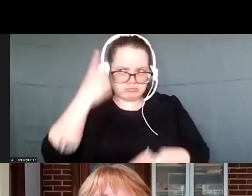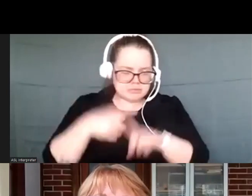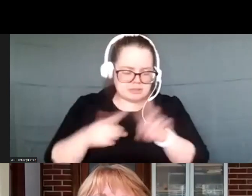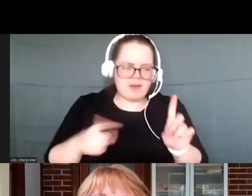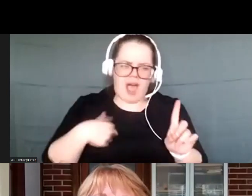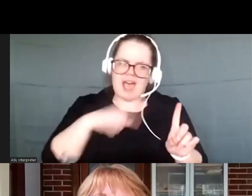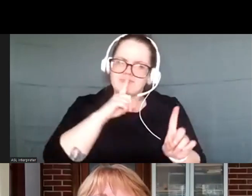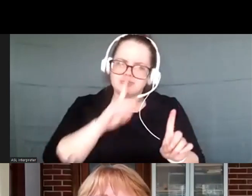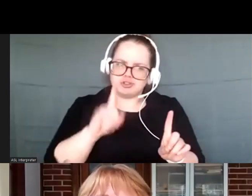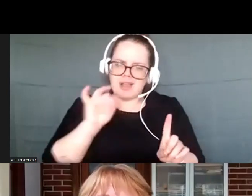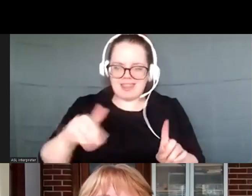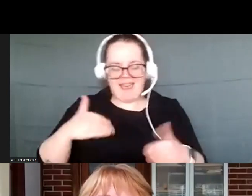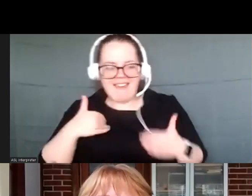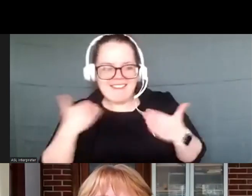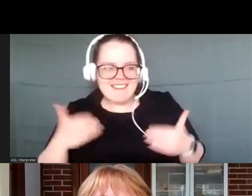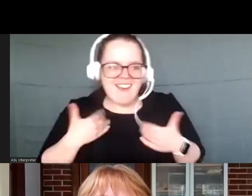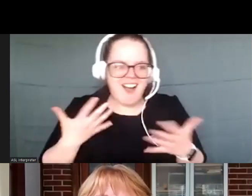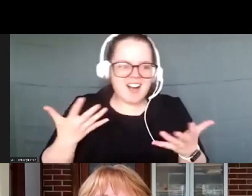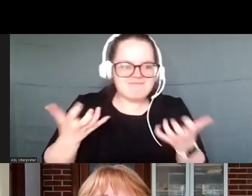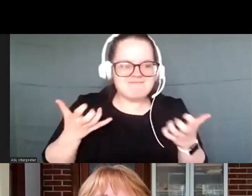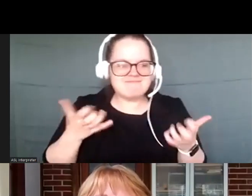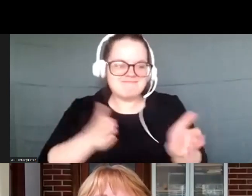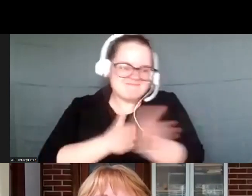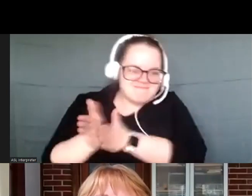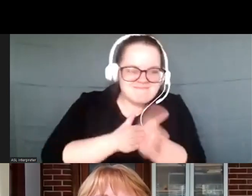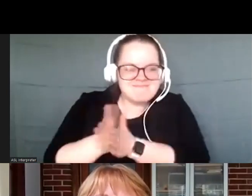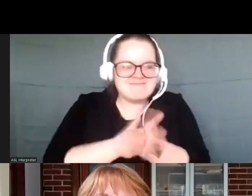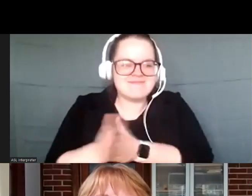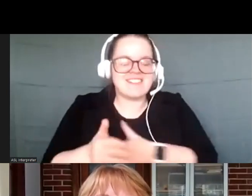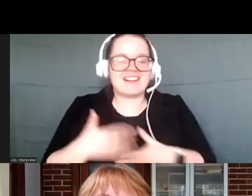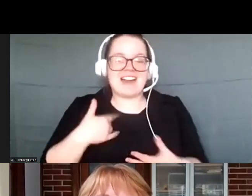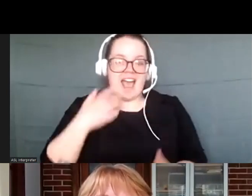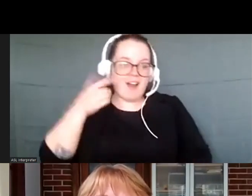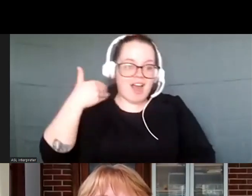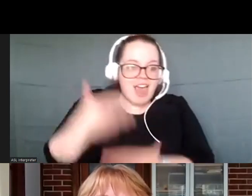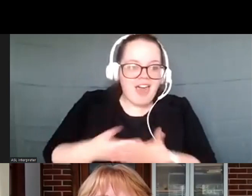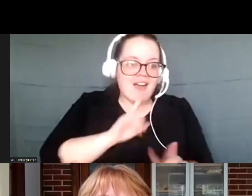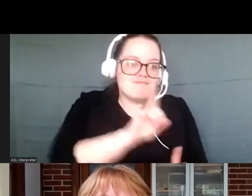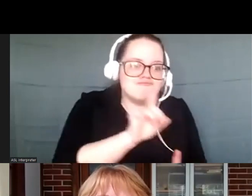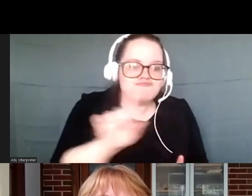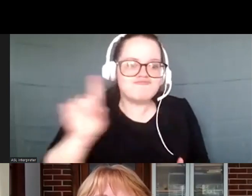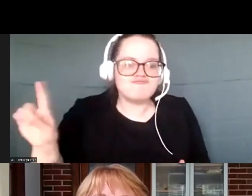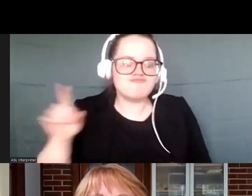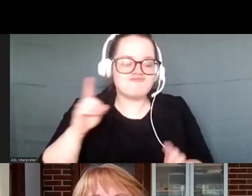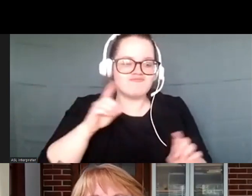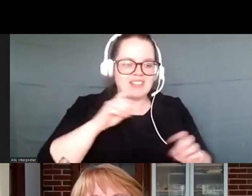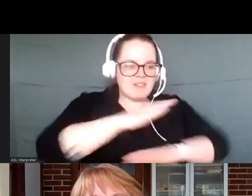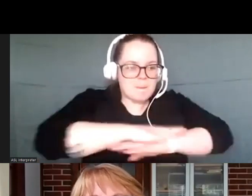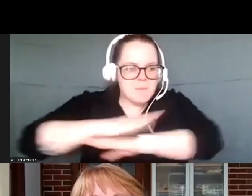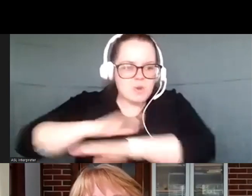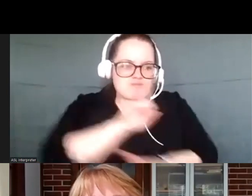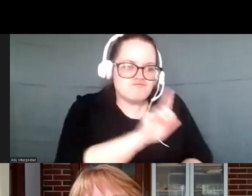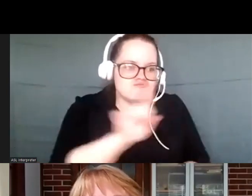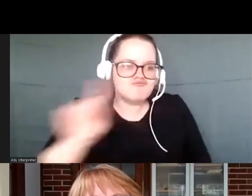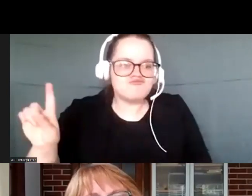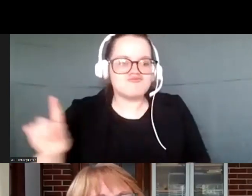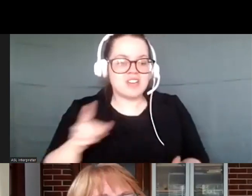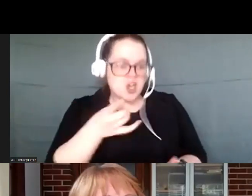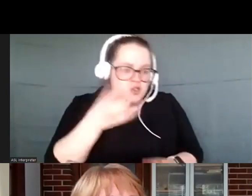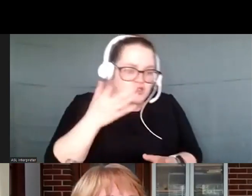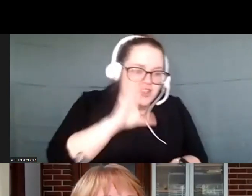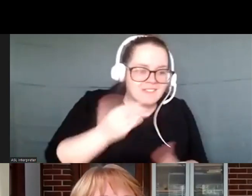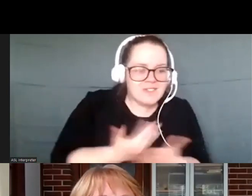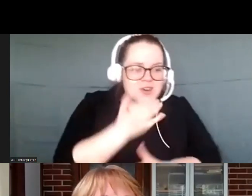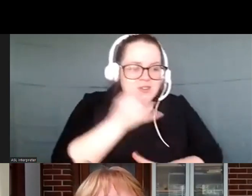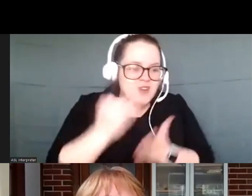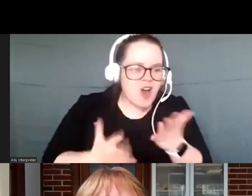artist, came on the scene, and I would go to every booth and be like, are you looking for new artists? Because I want to work 150 shows a year.